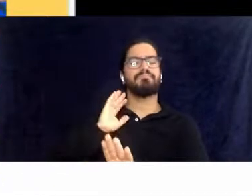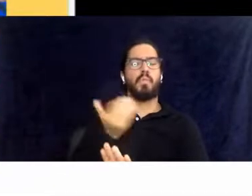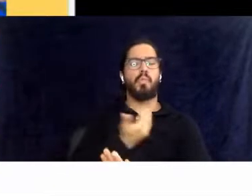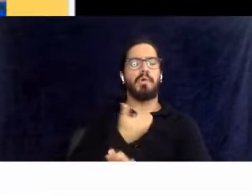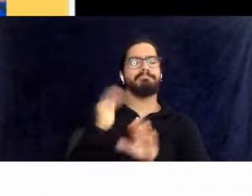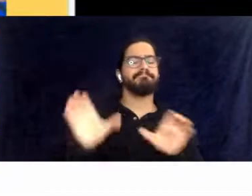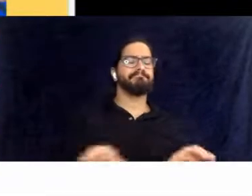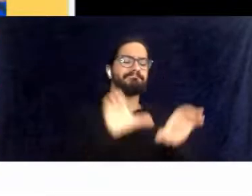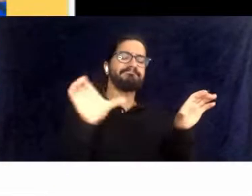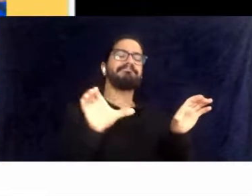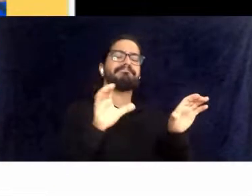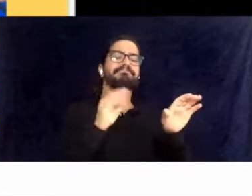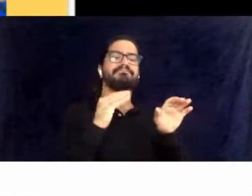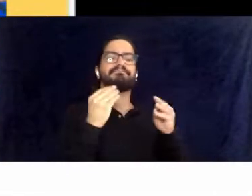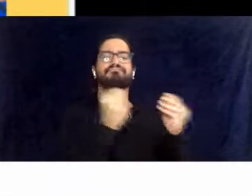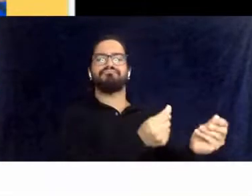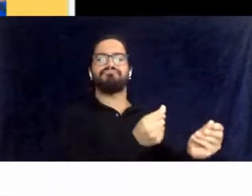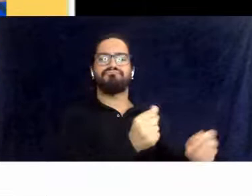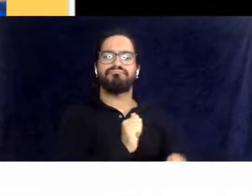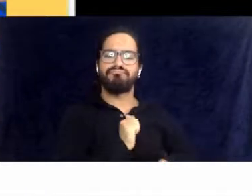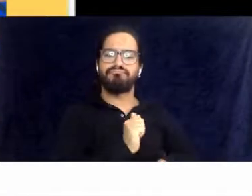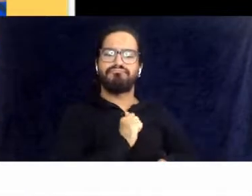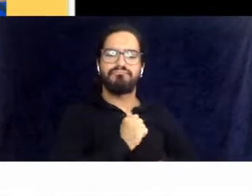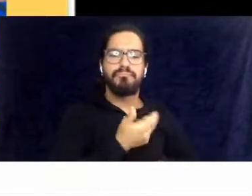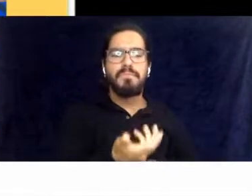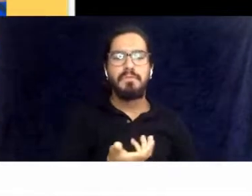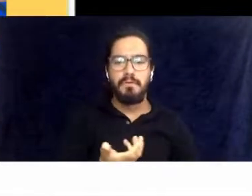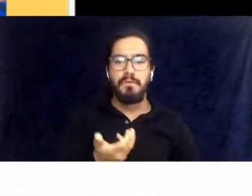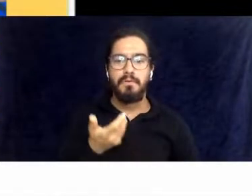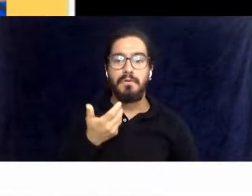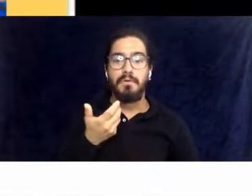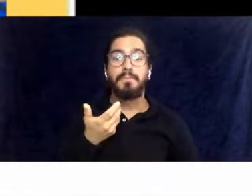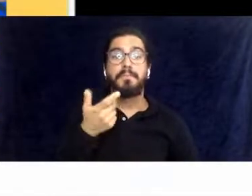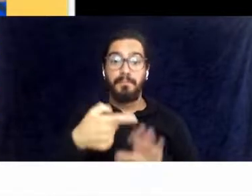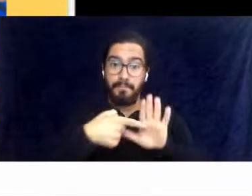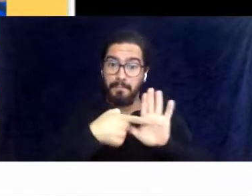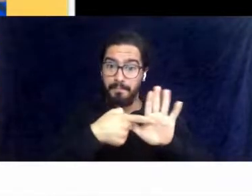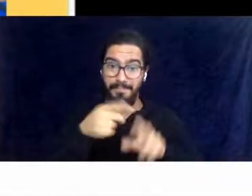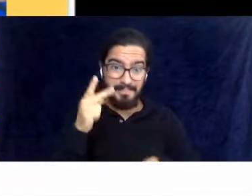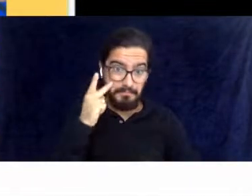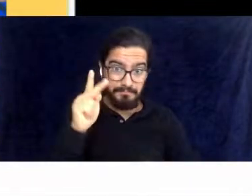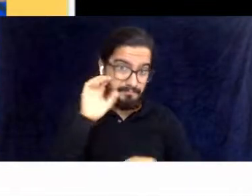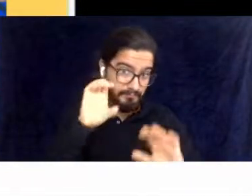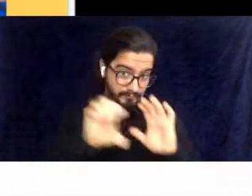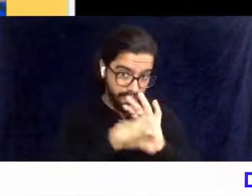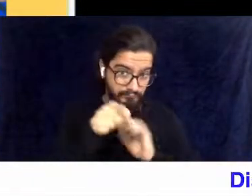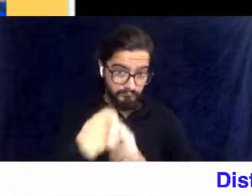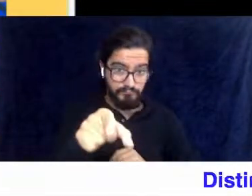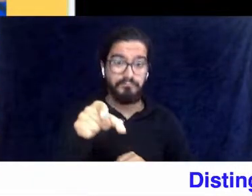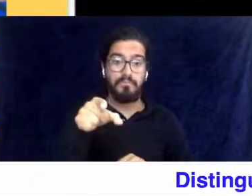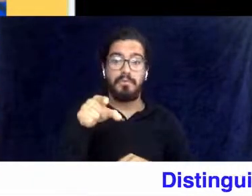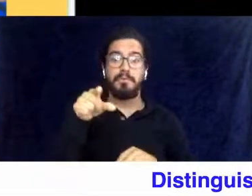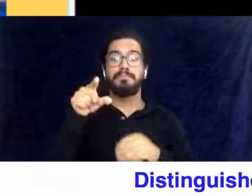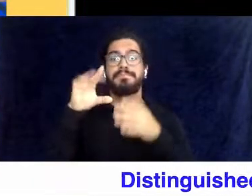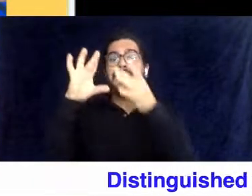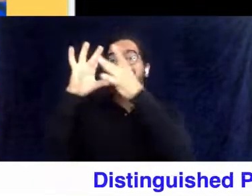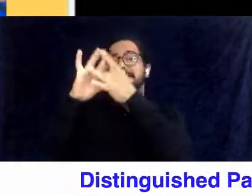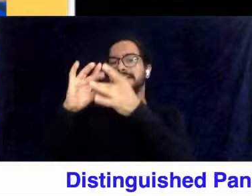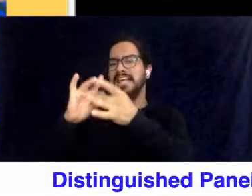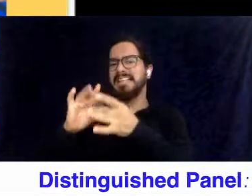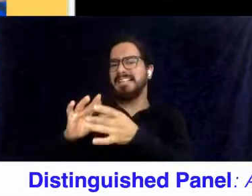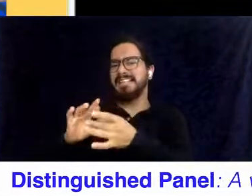responsibility for tending to these disasters. And I have here an image of the infamous chat that was leaked with that, led